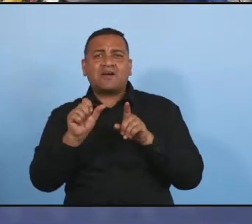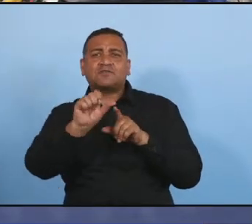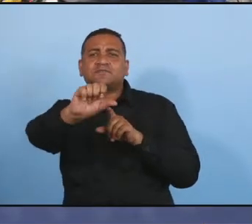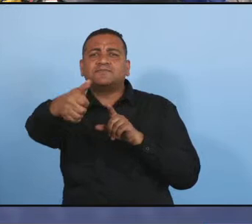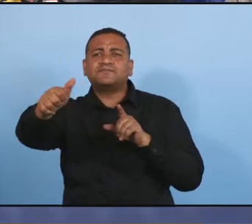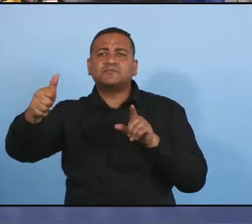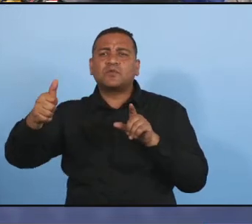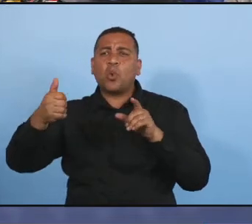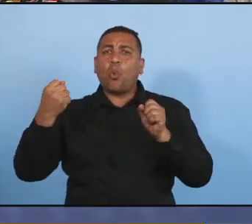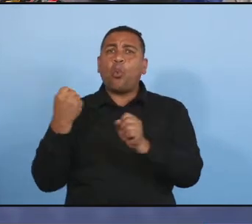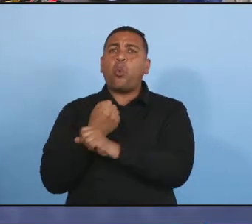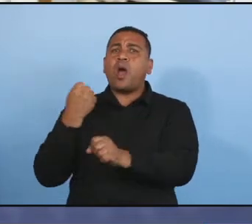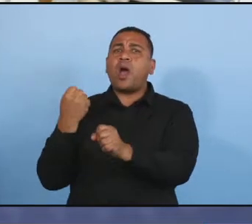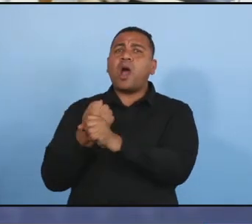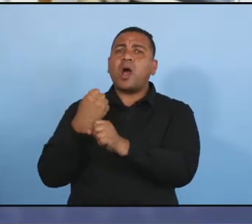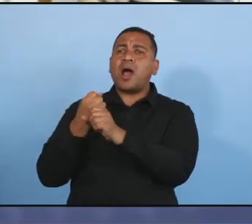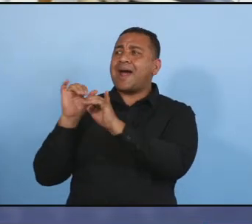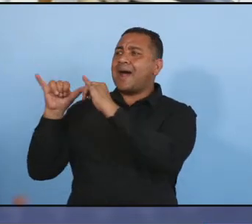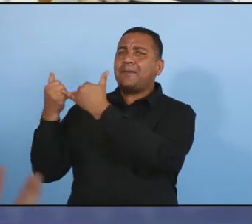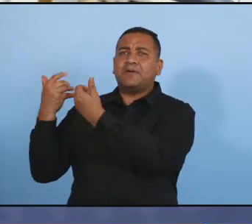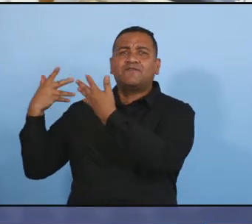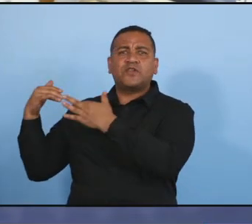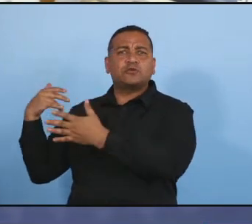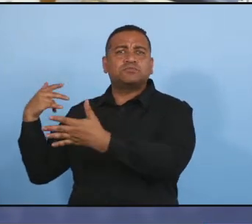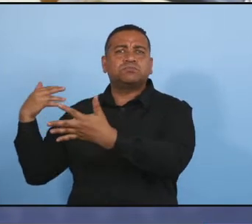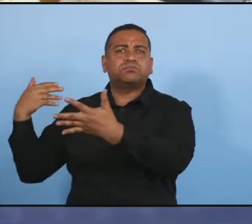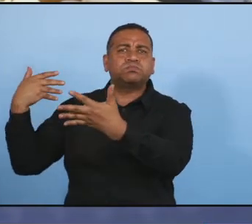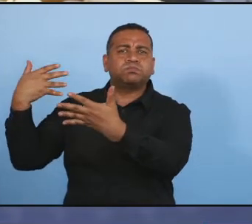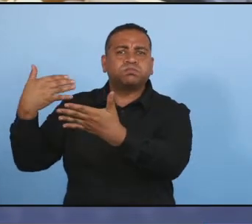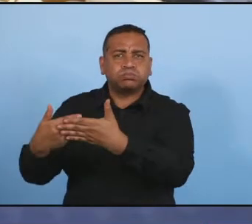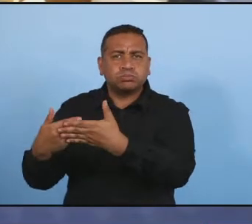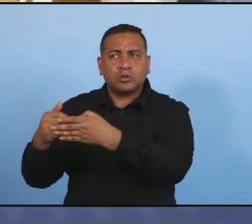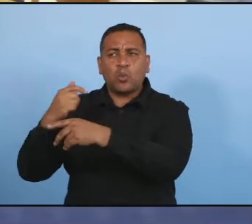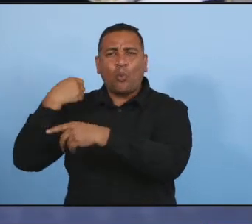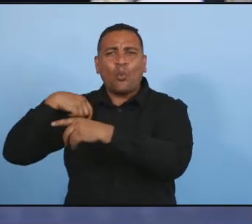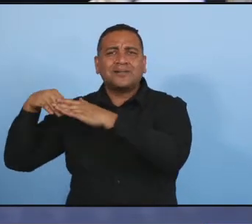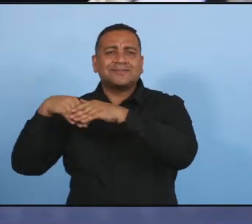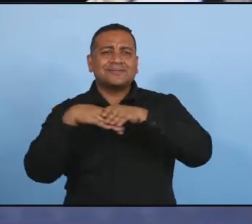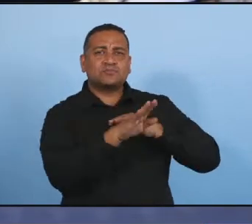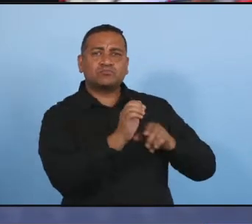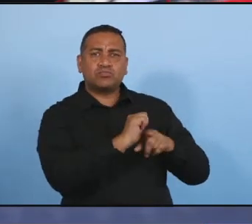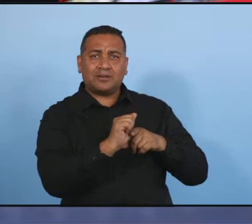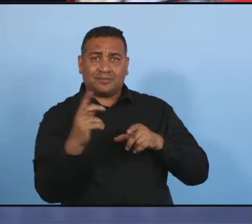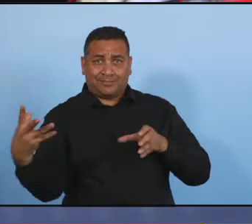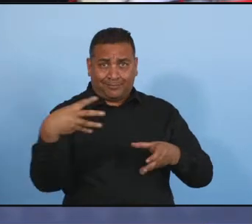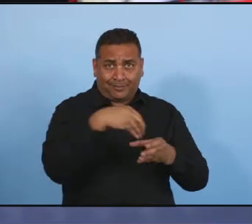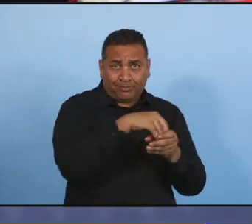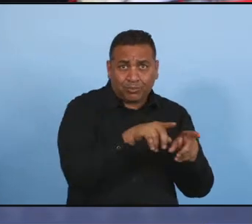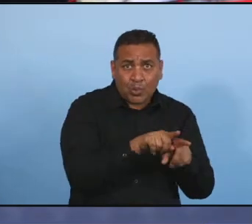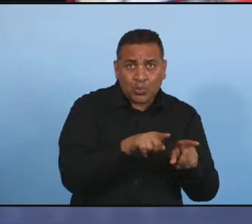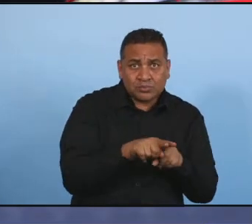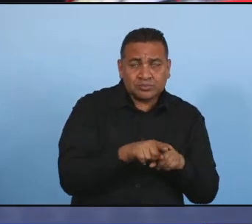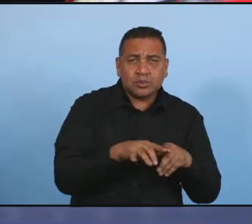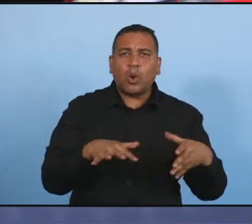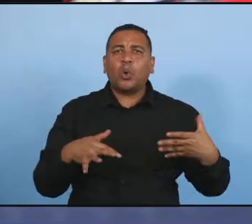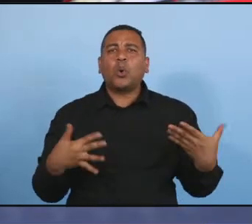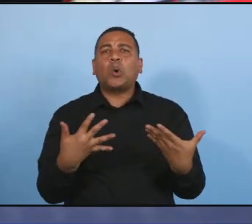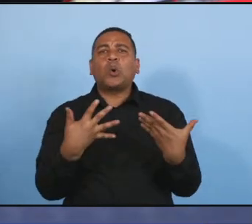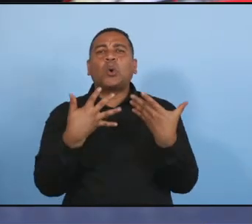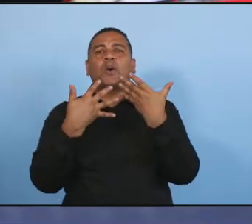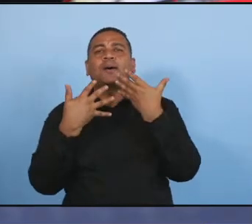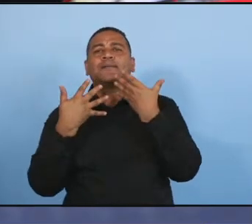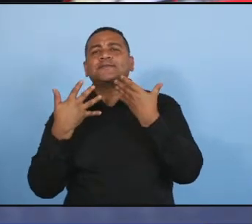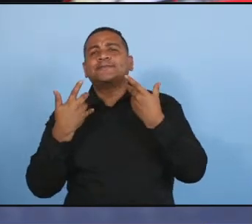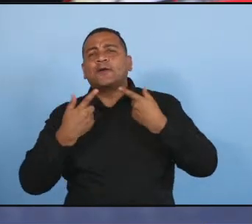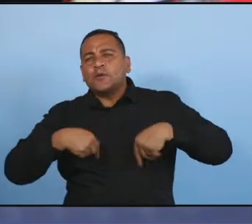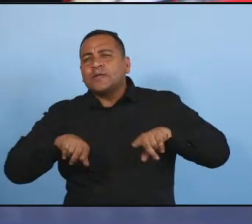in the industry and coming for further training, and they might be early 30s, for example, or even later than that. Currently, we do a lot of